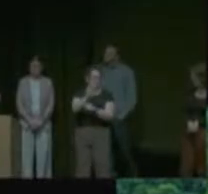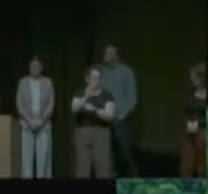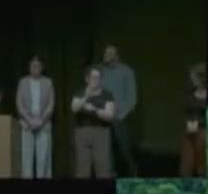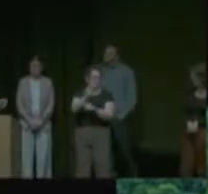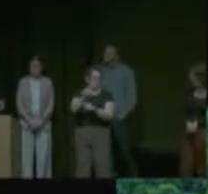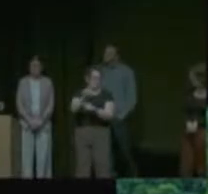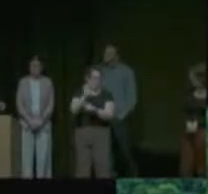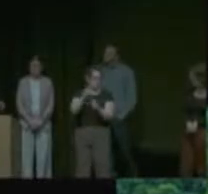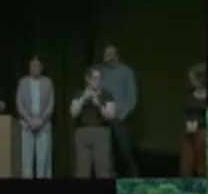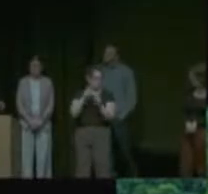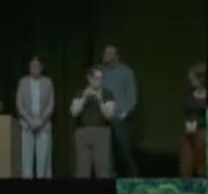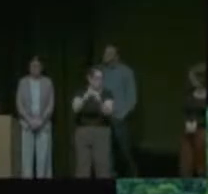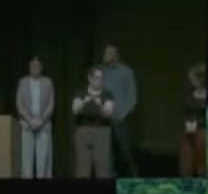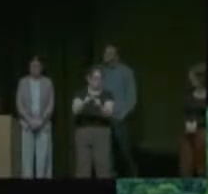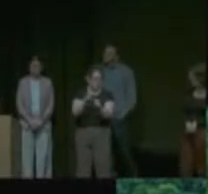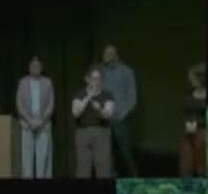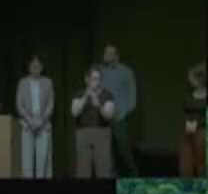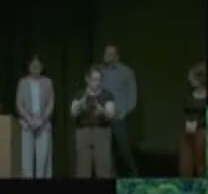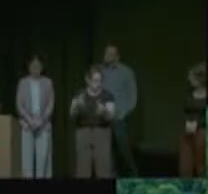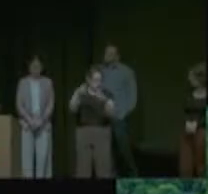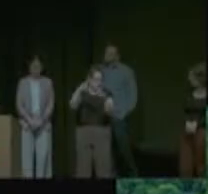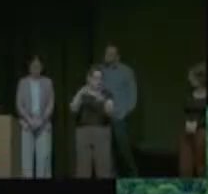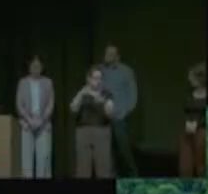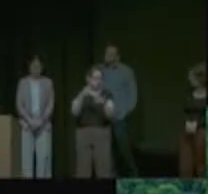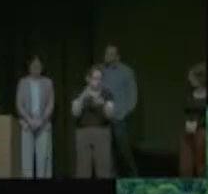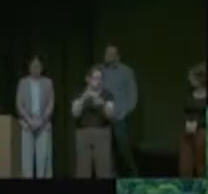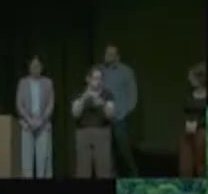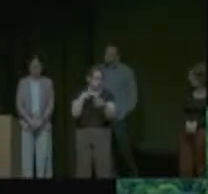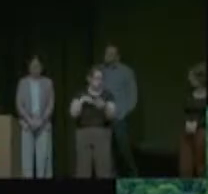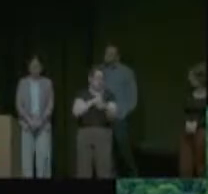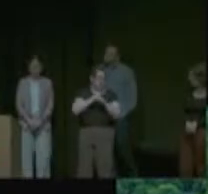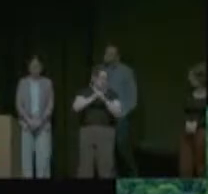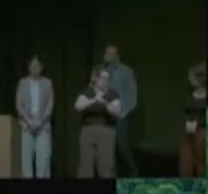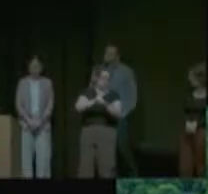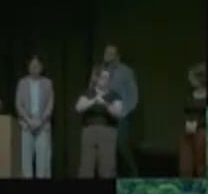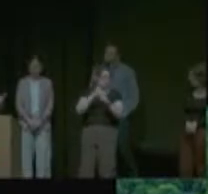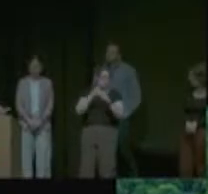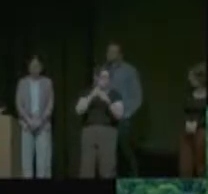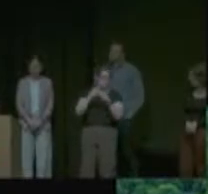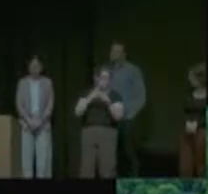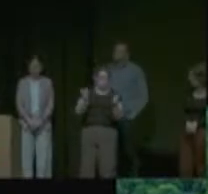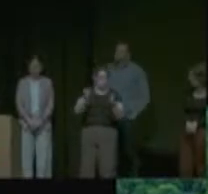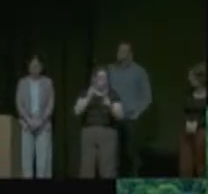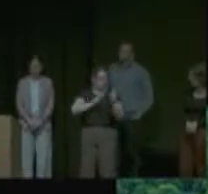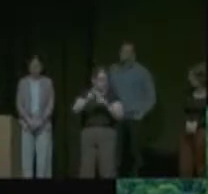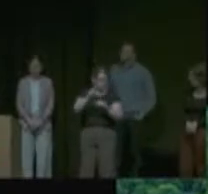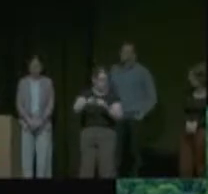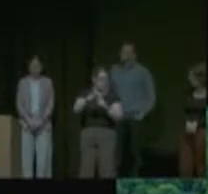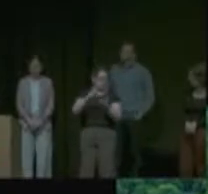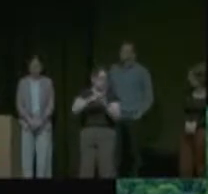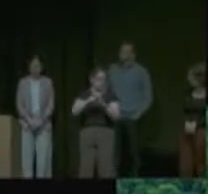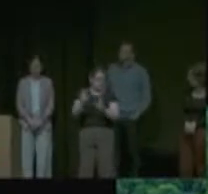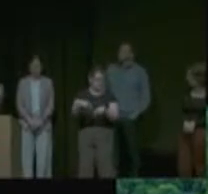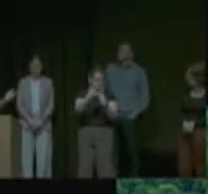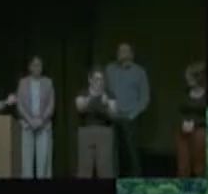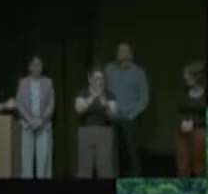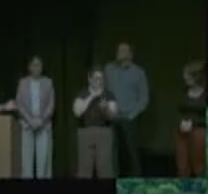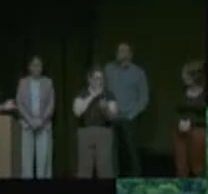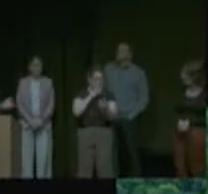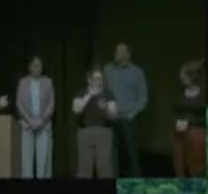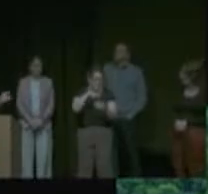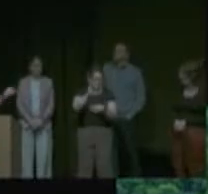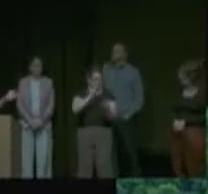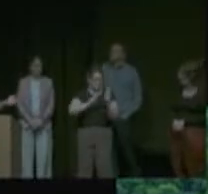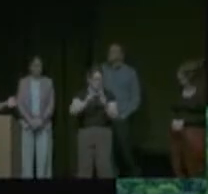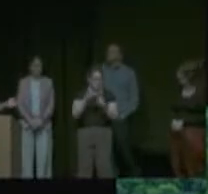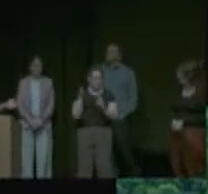it out, and I agree with you, we're protecting the public need, which is providing water to people. So in the future,